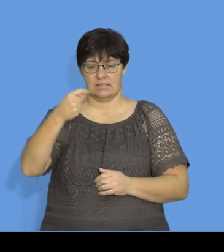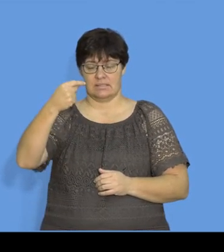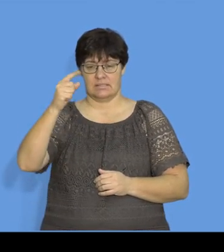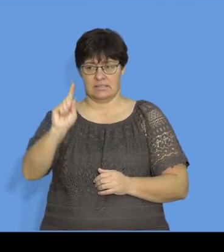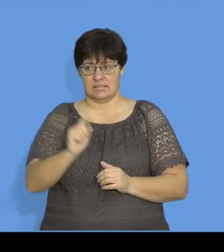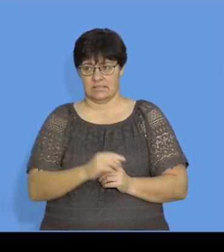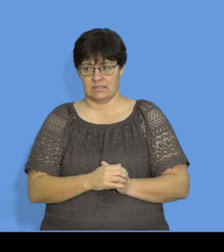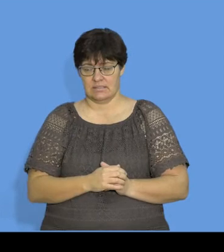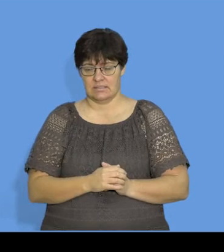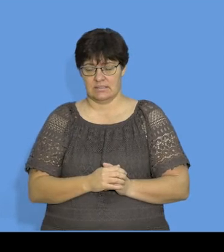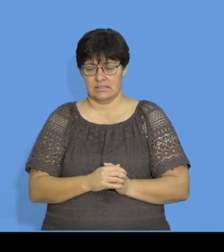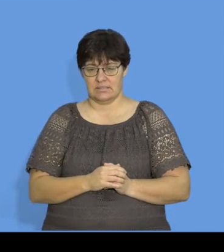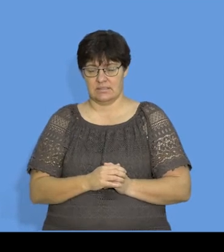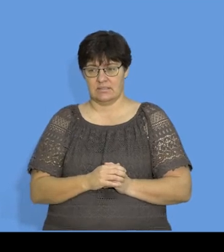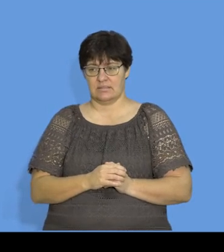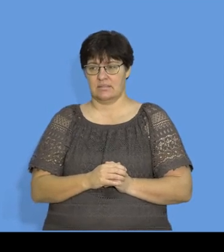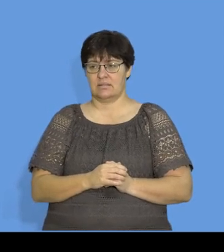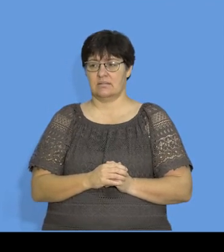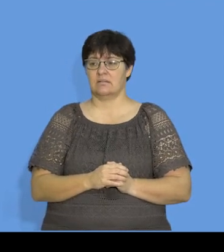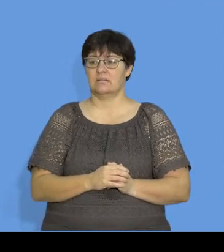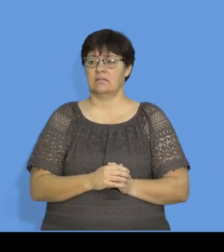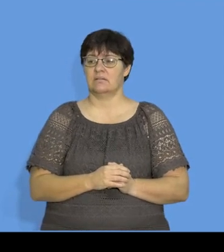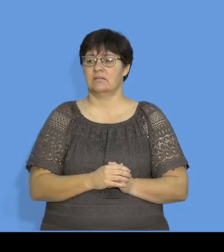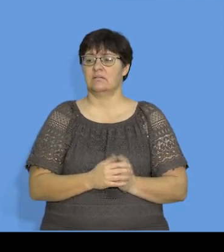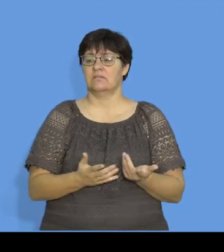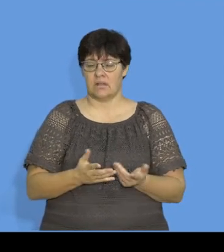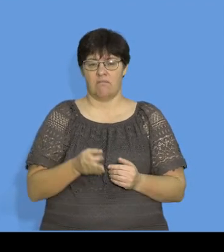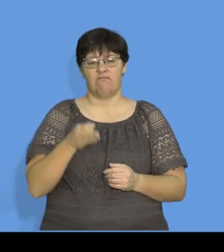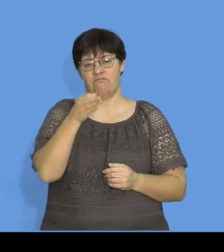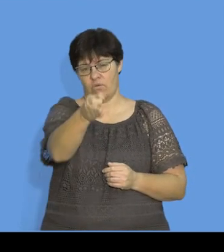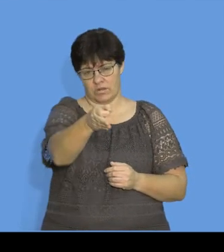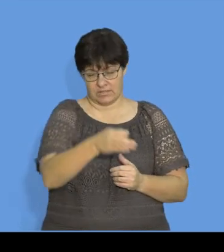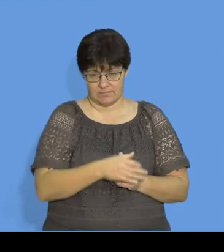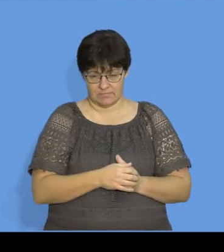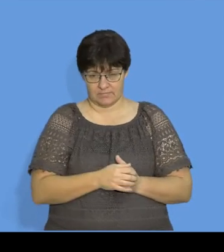So it's 16 meters per second, and I'm just going to say forward.